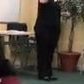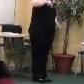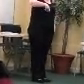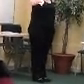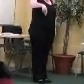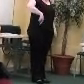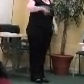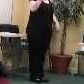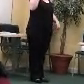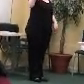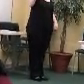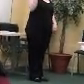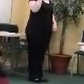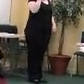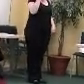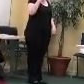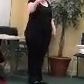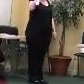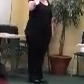I think you might have turned to, but I'll be interested.